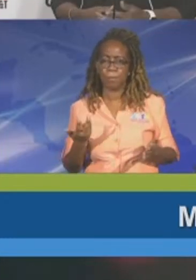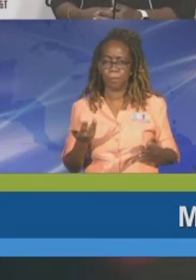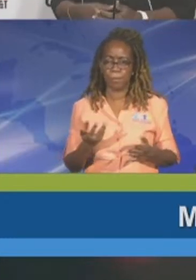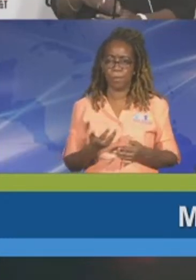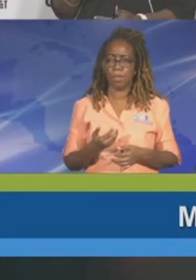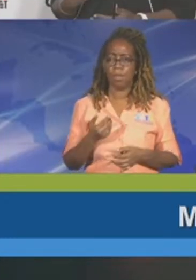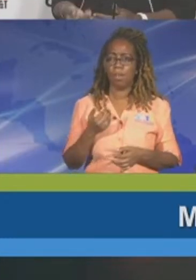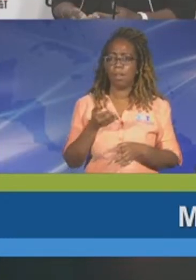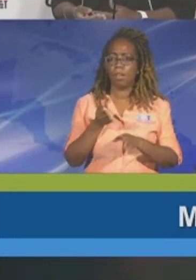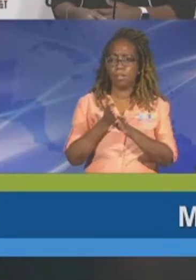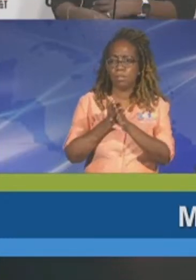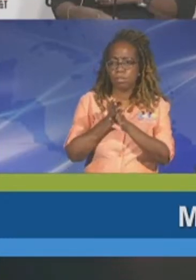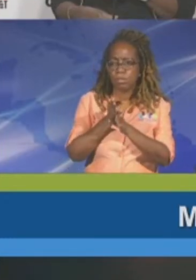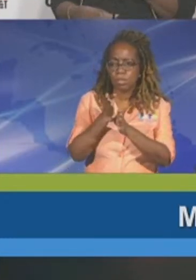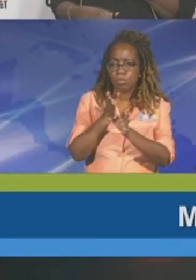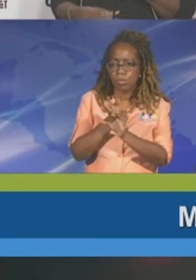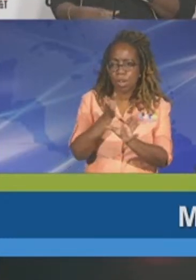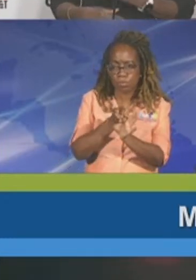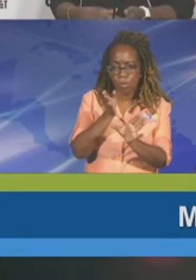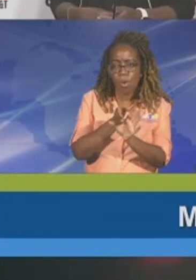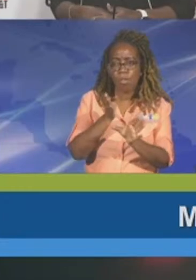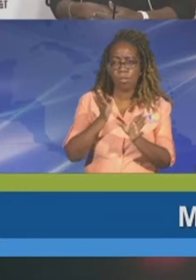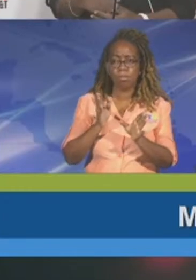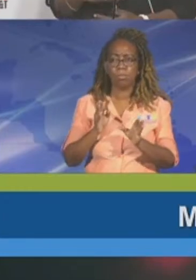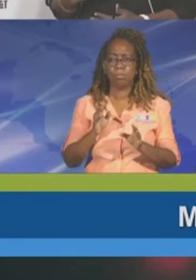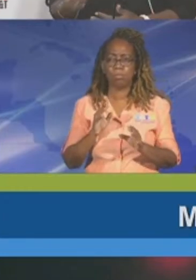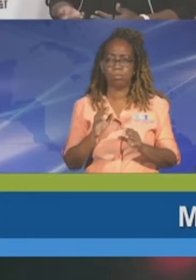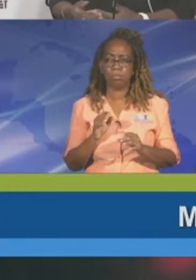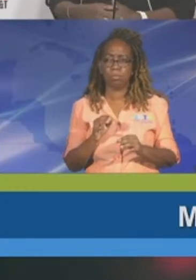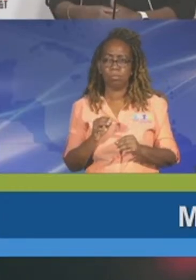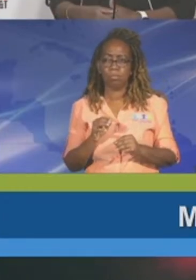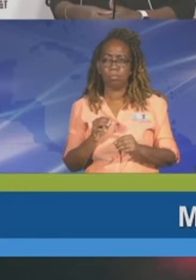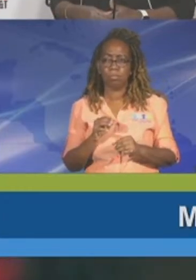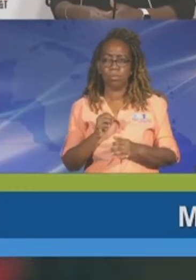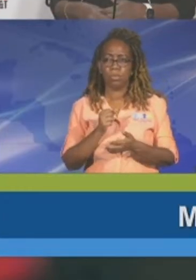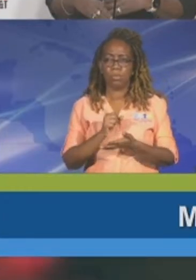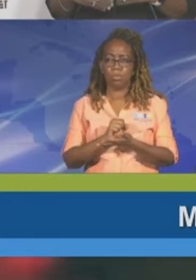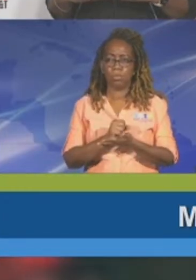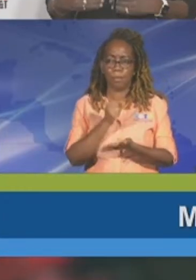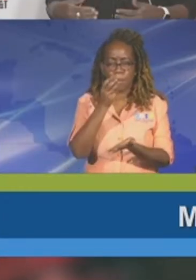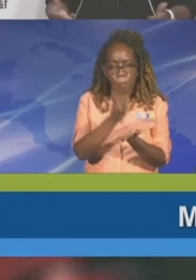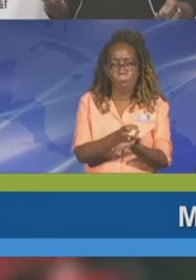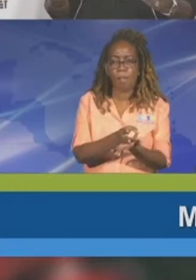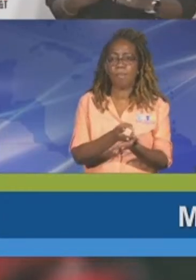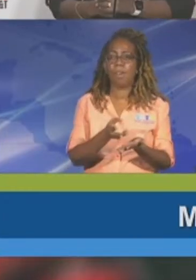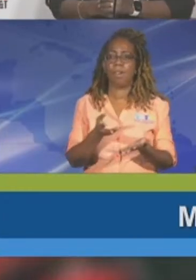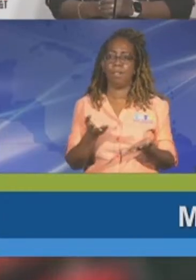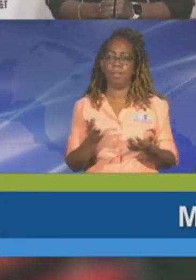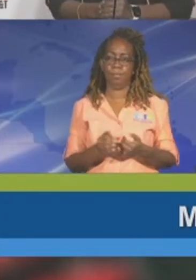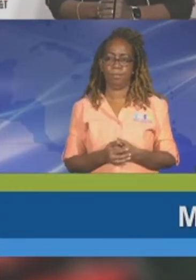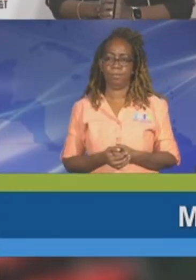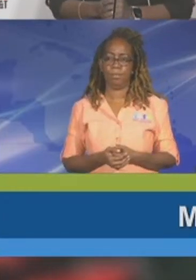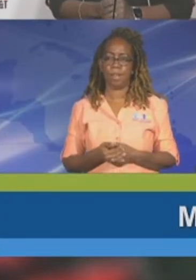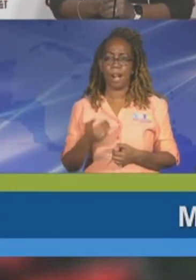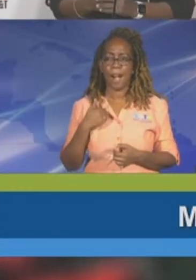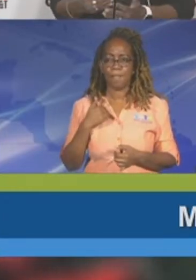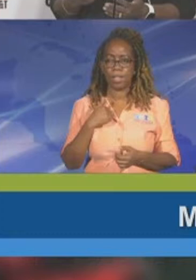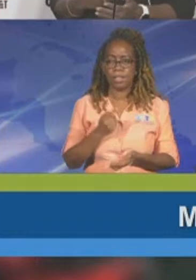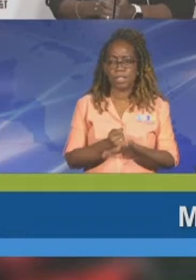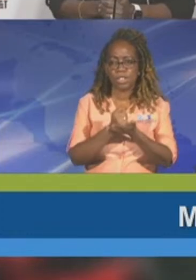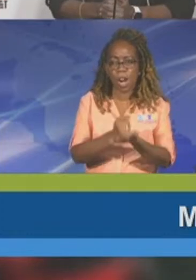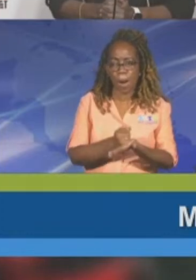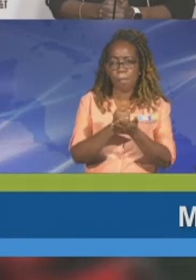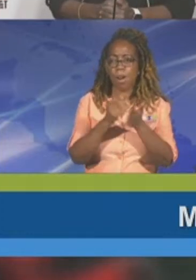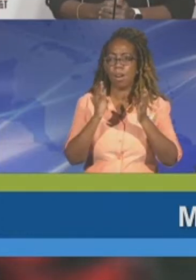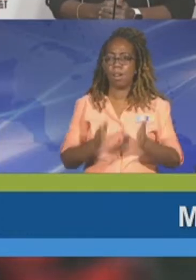psychiatrists, psychologists, social workers, art therapists, music therapists, occupational therapists. We have it